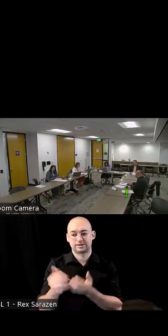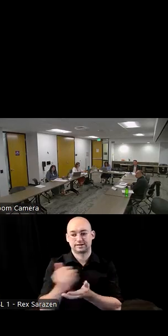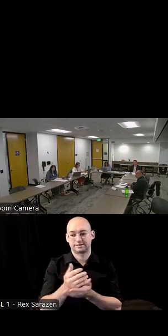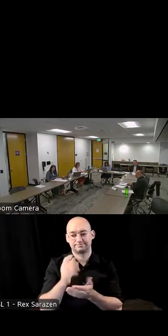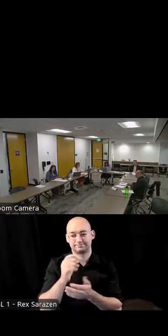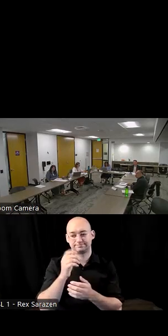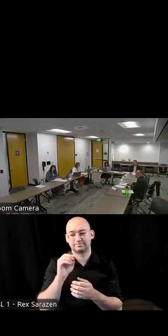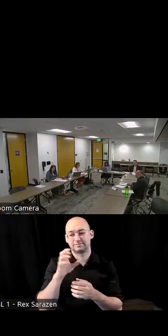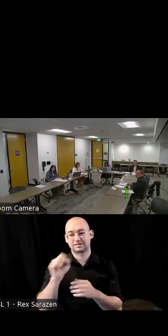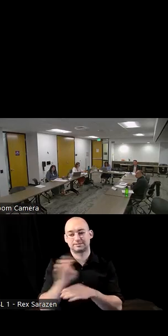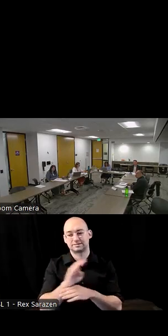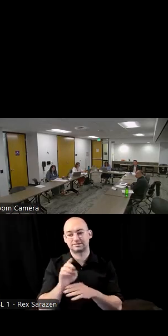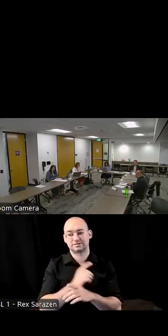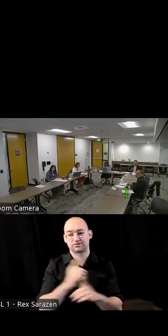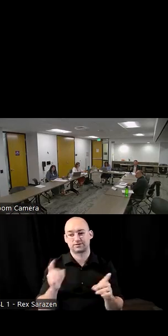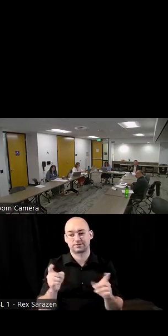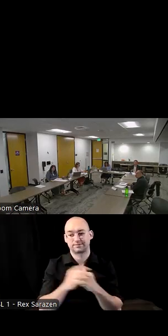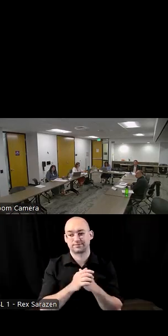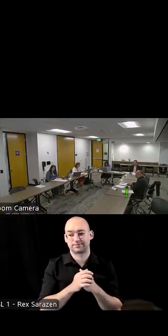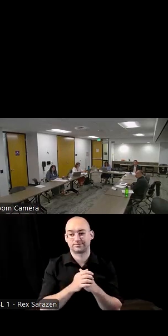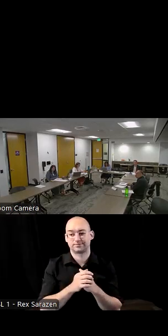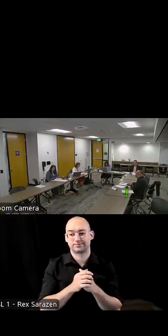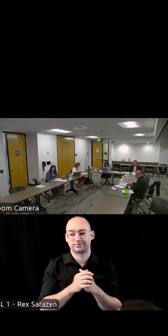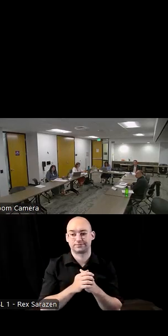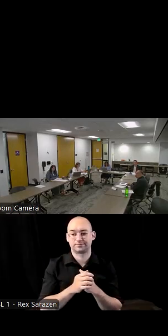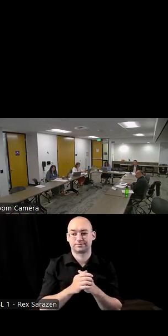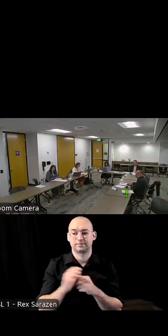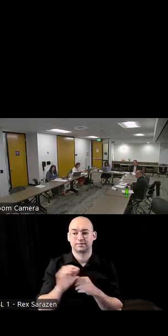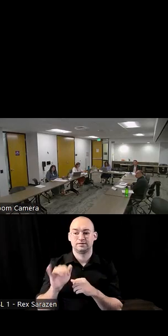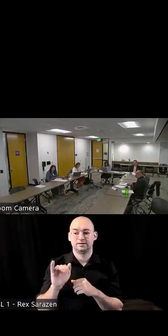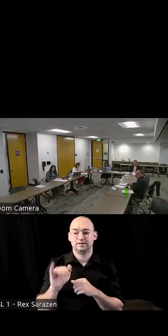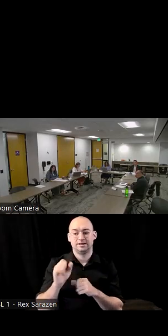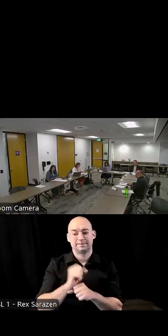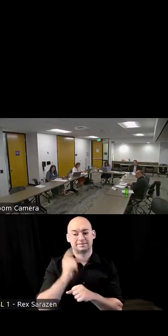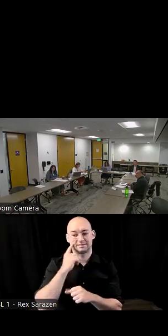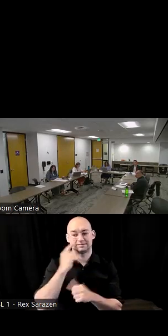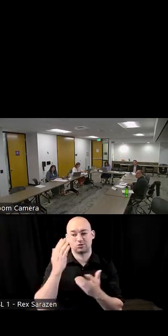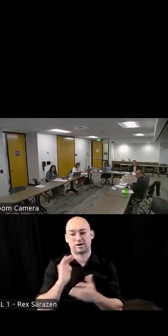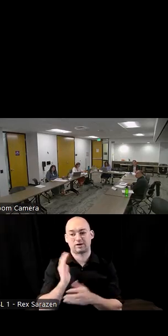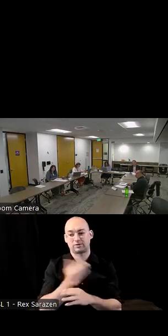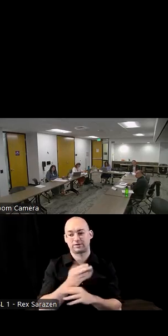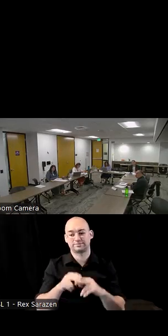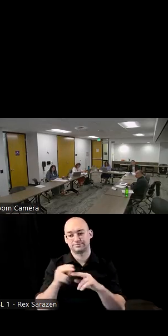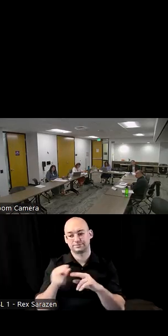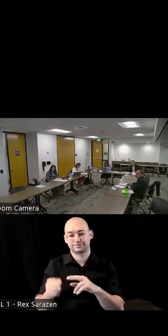differently. And we don't have a no wrong door system in place. So it makes sense why we'd fall in the weak category. Next slide.